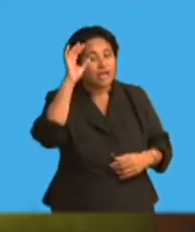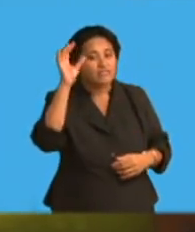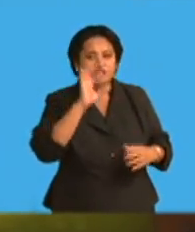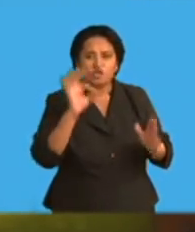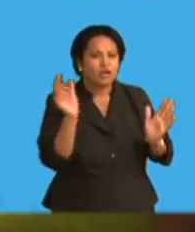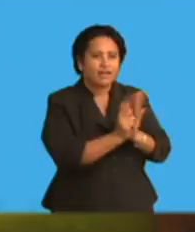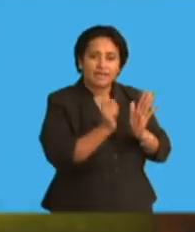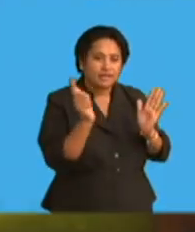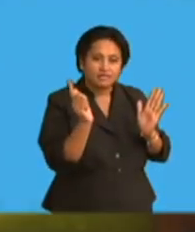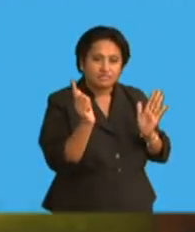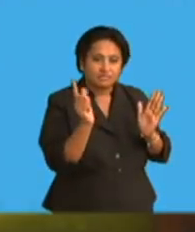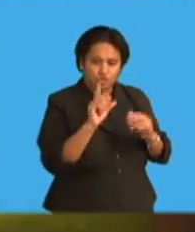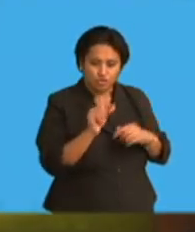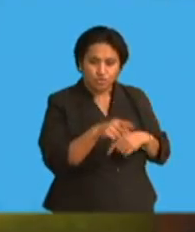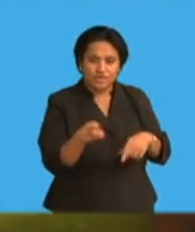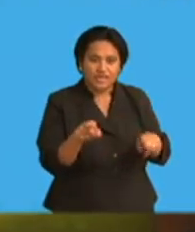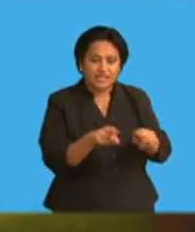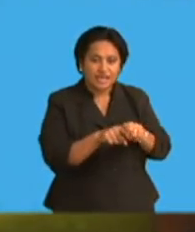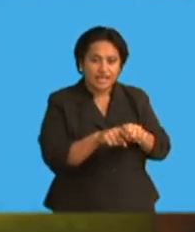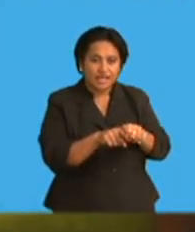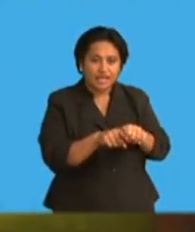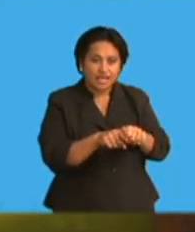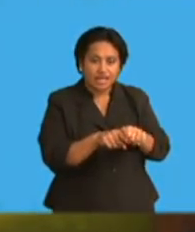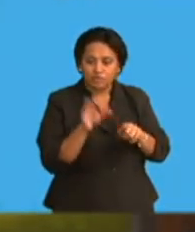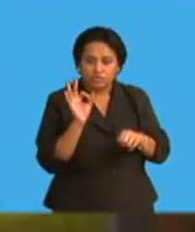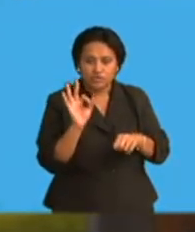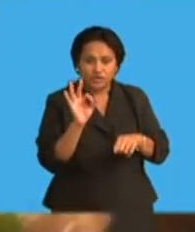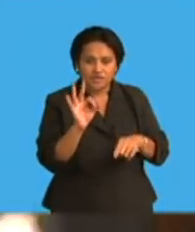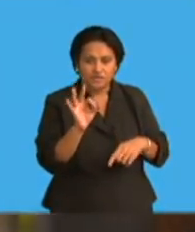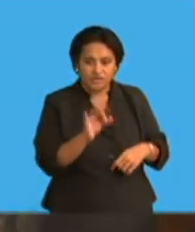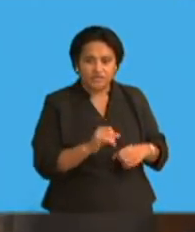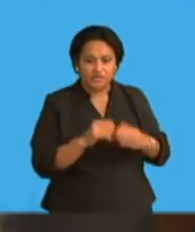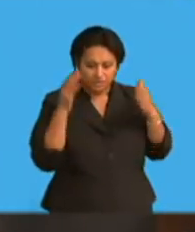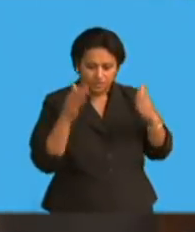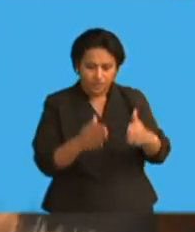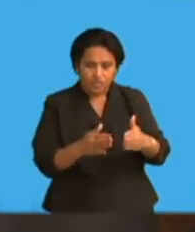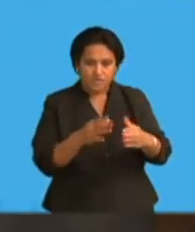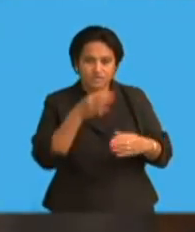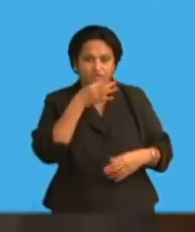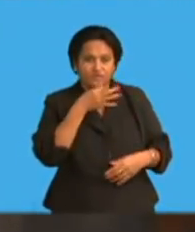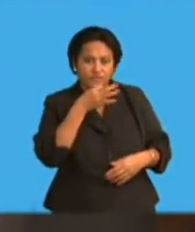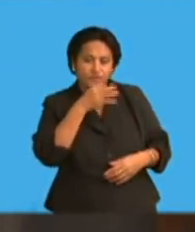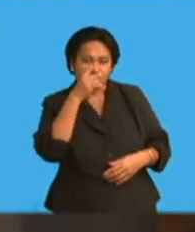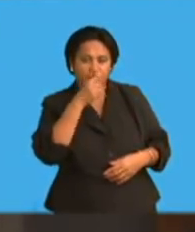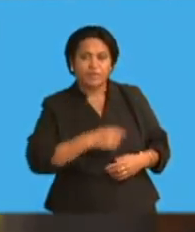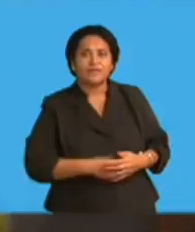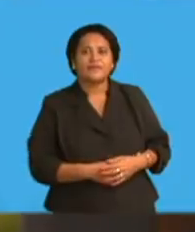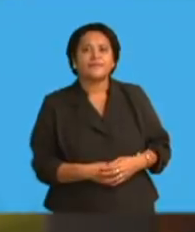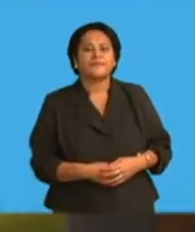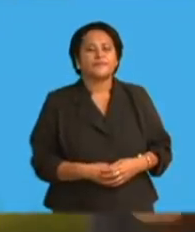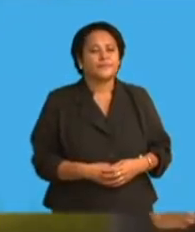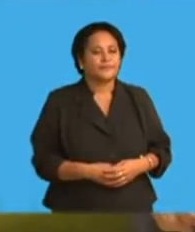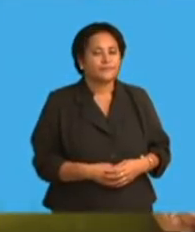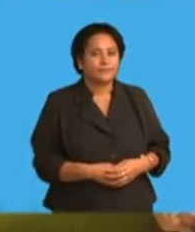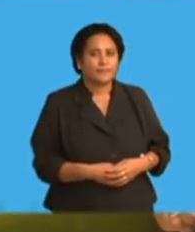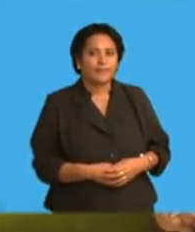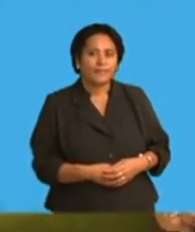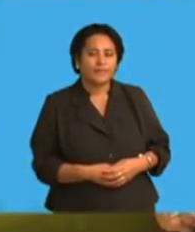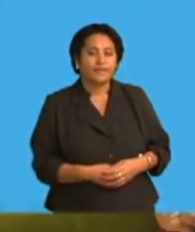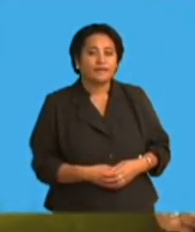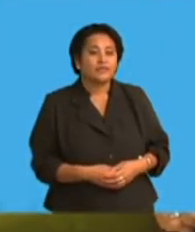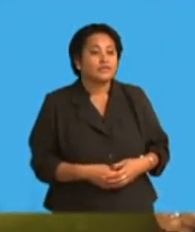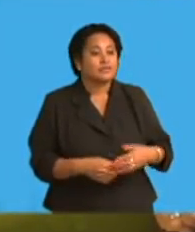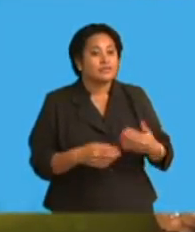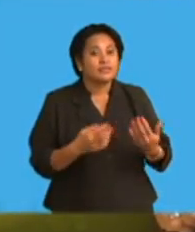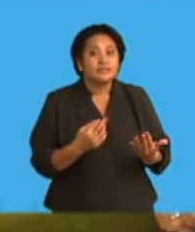that. That's what homogenization does, Madam Speaker. Madam Speaker, the reality is that we need to get away